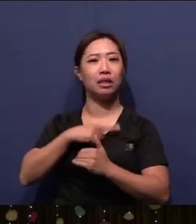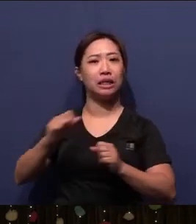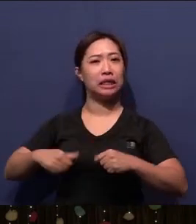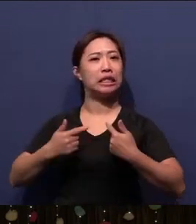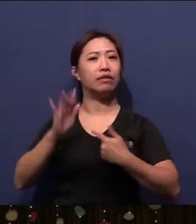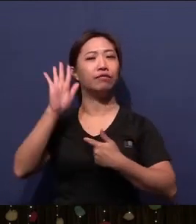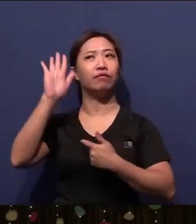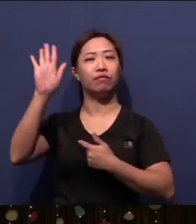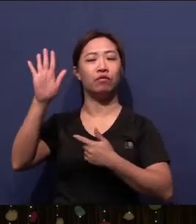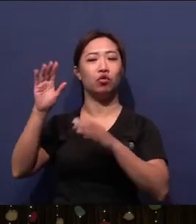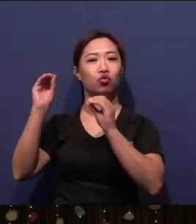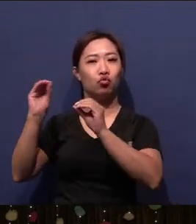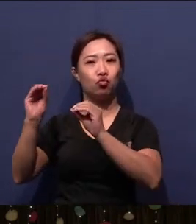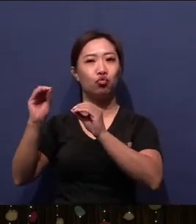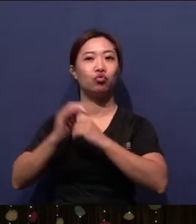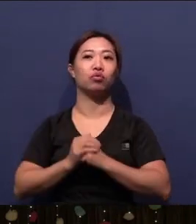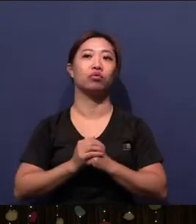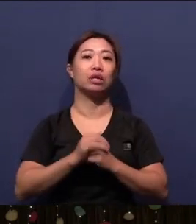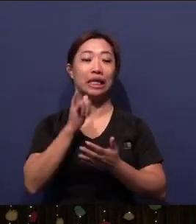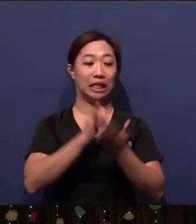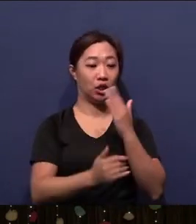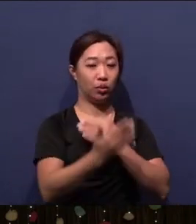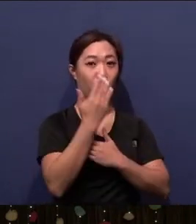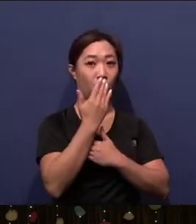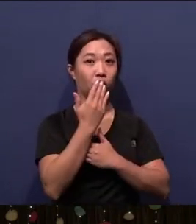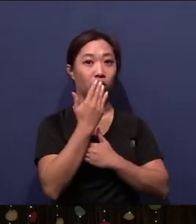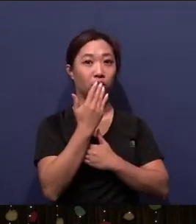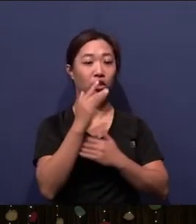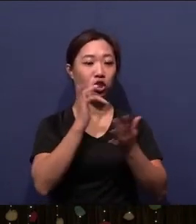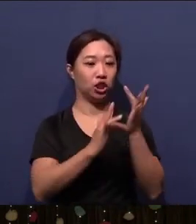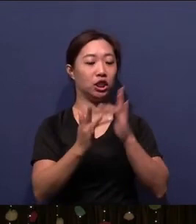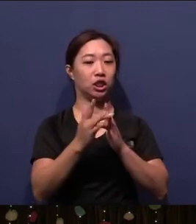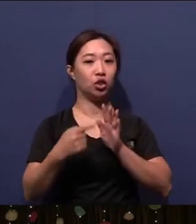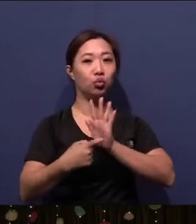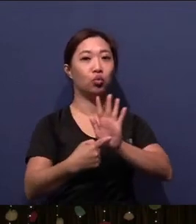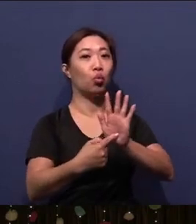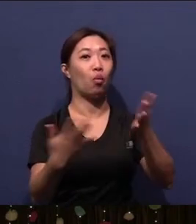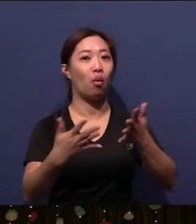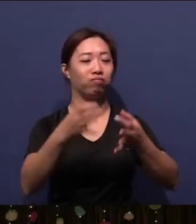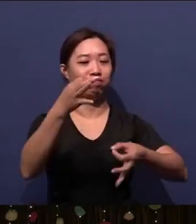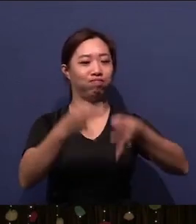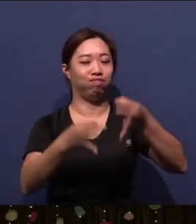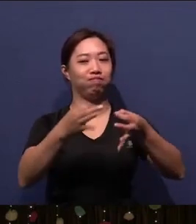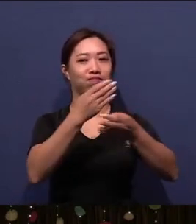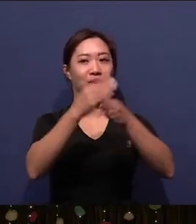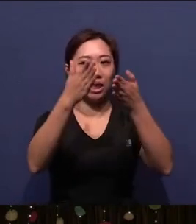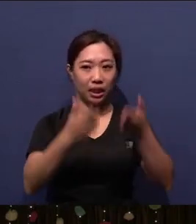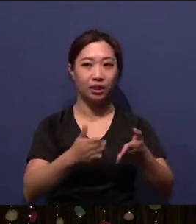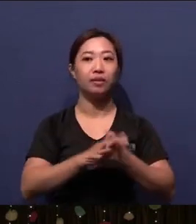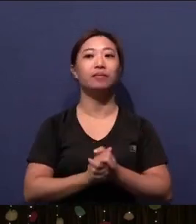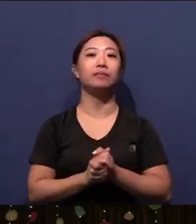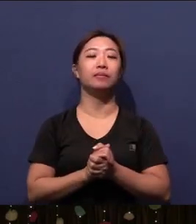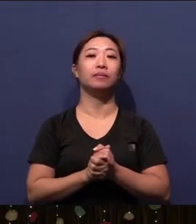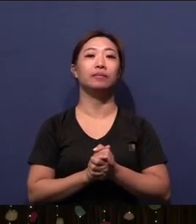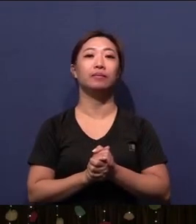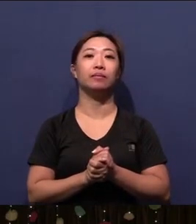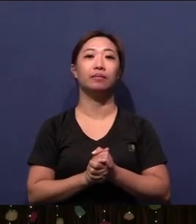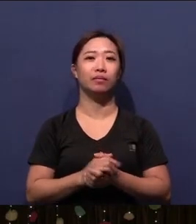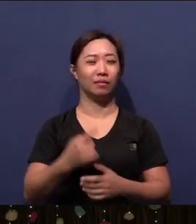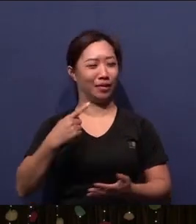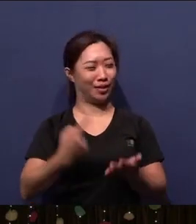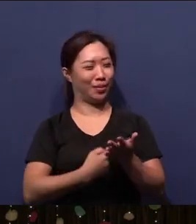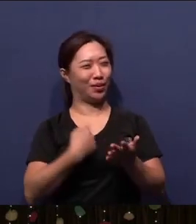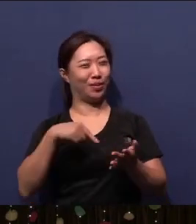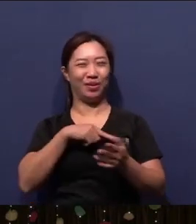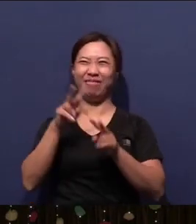teachings. This morning, Jesus is being presented as the judging Messiah. And most of the time, we don't like to